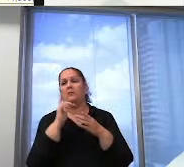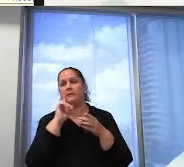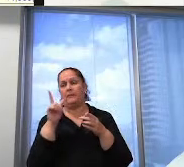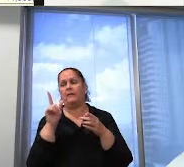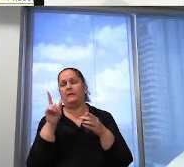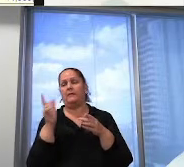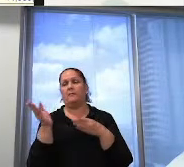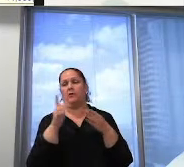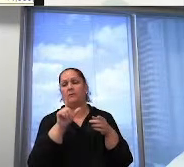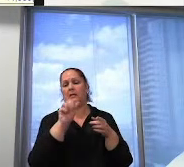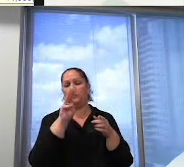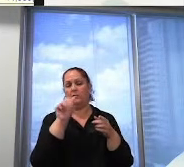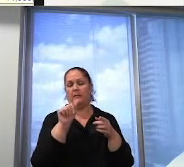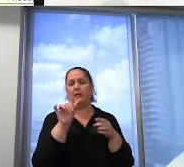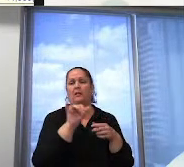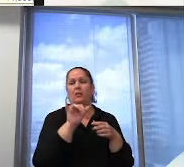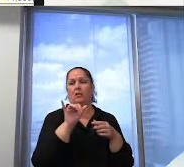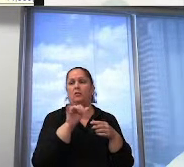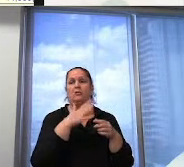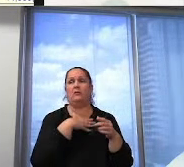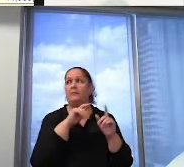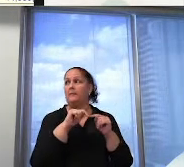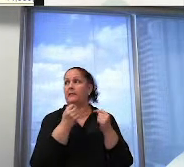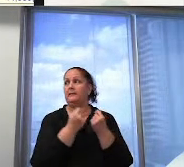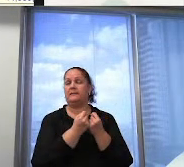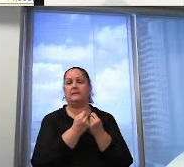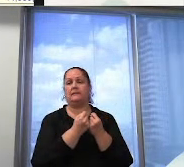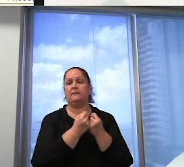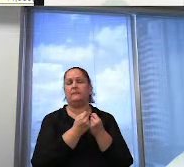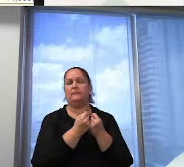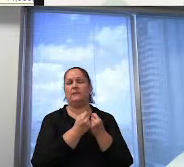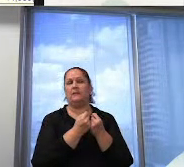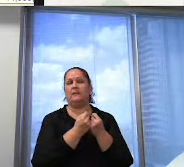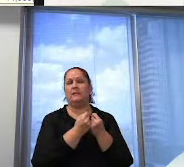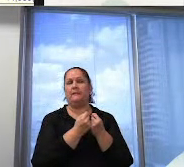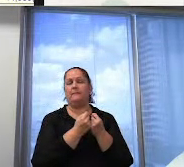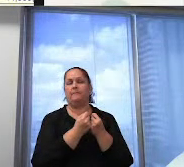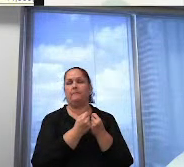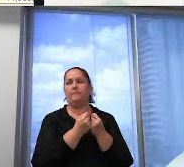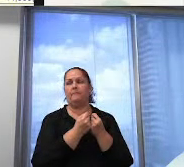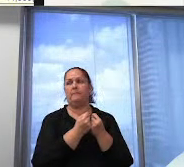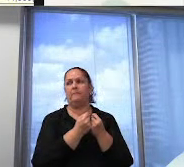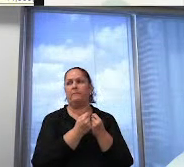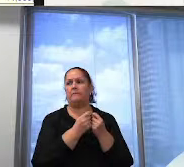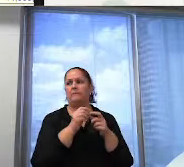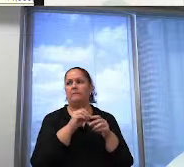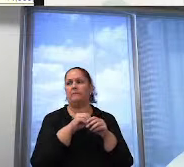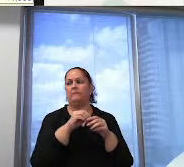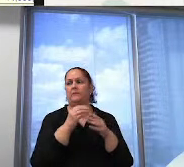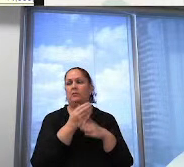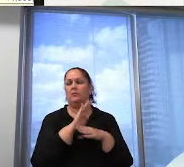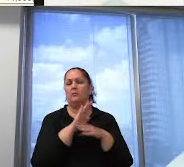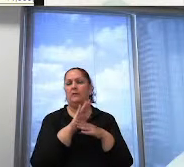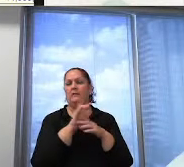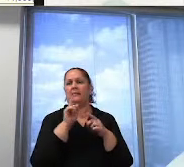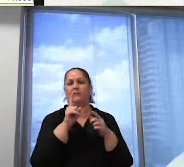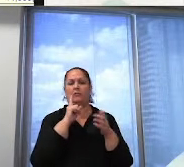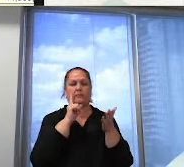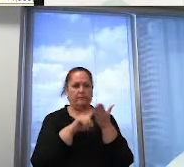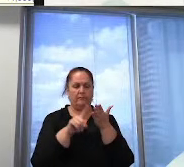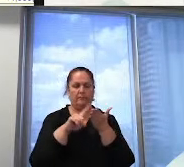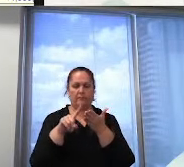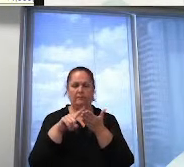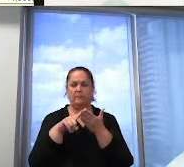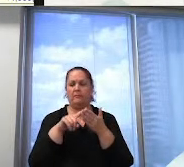other ones will be borne by Luma. Also, my team in the new business and services have